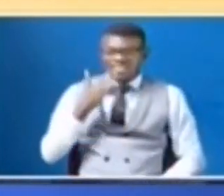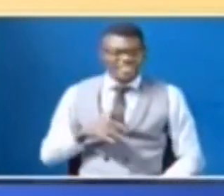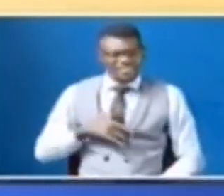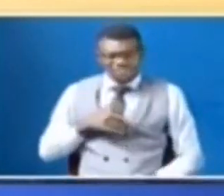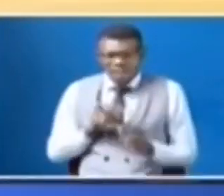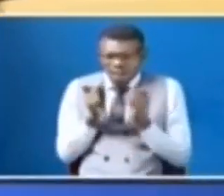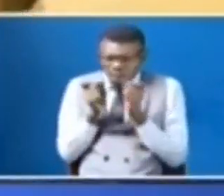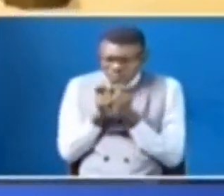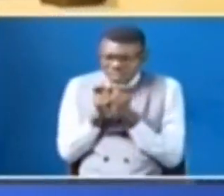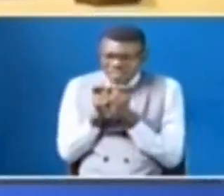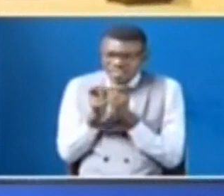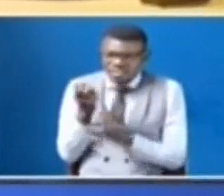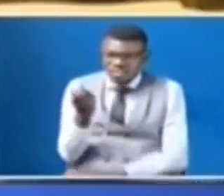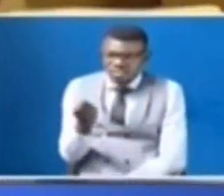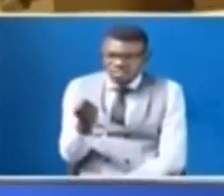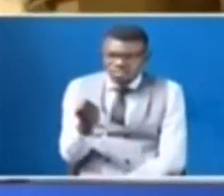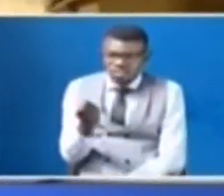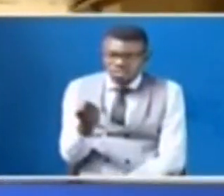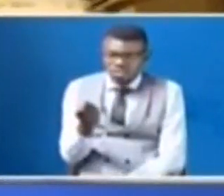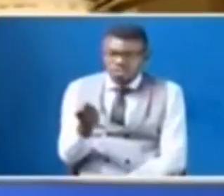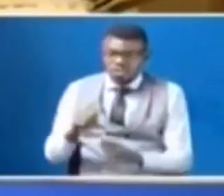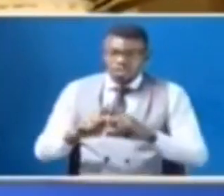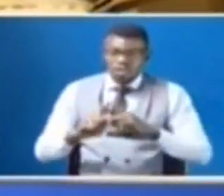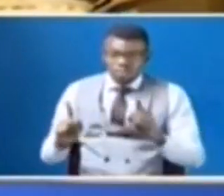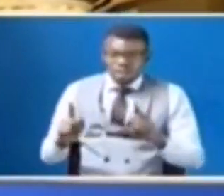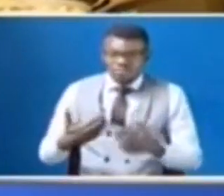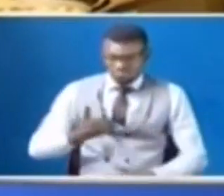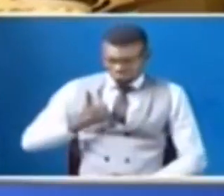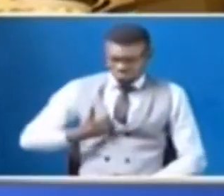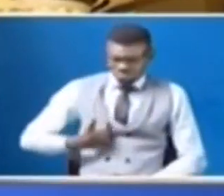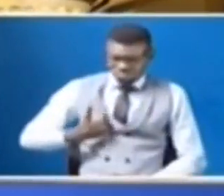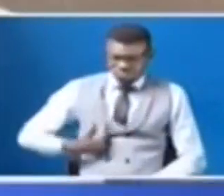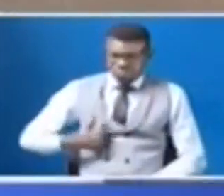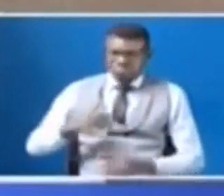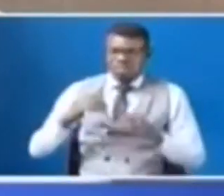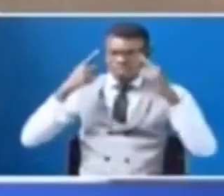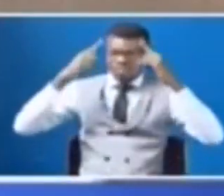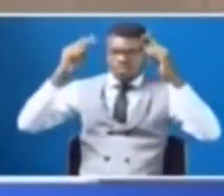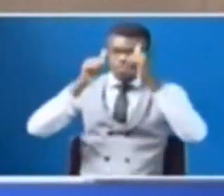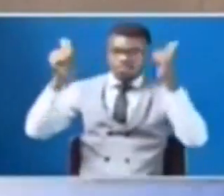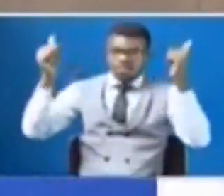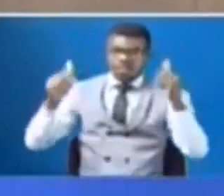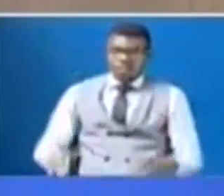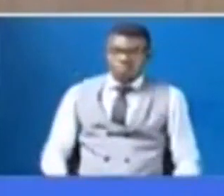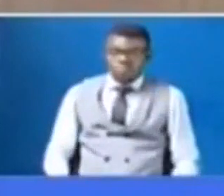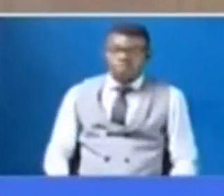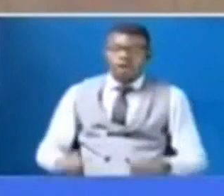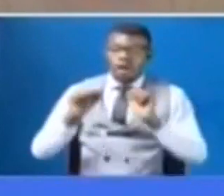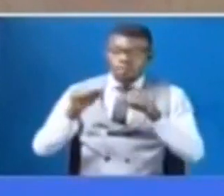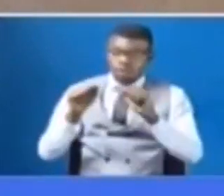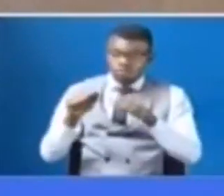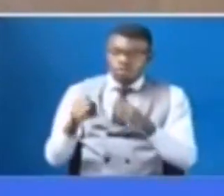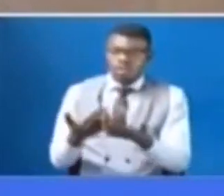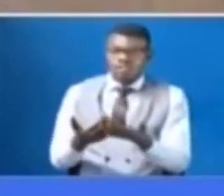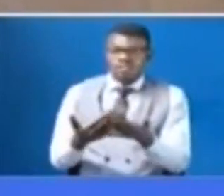effects with higher chances of a successful radiation surgery. Mainly you can treat